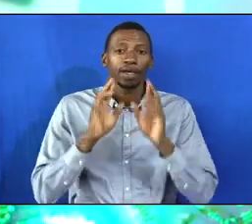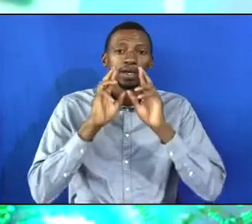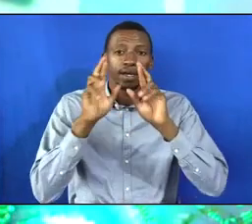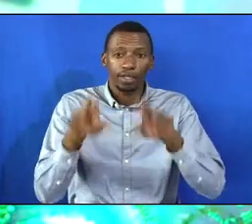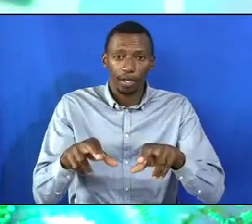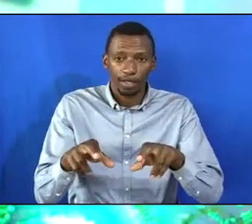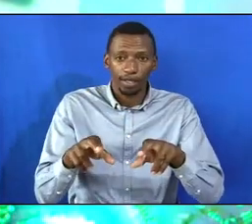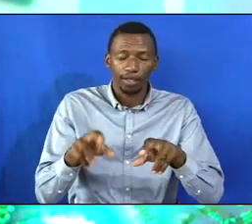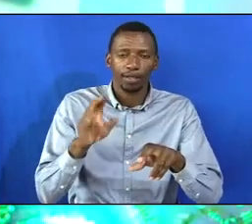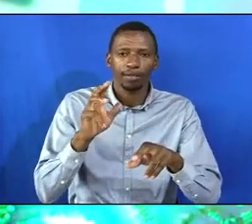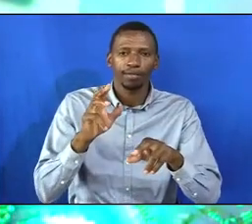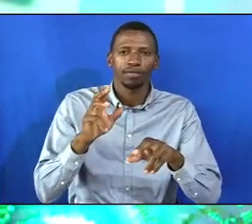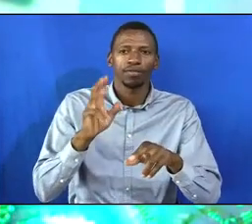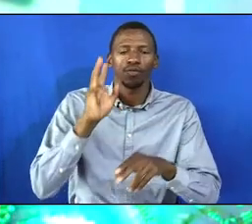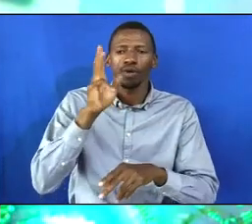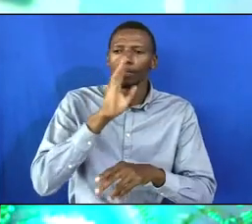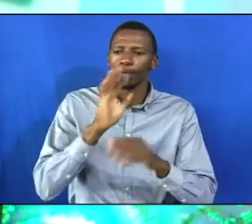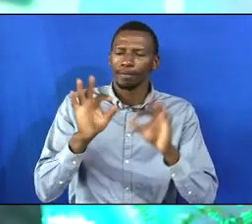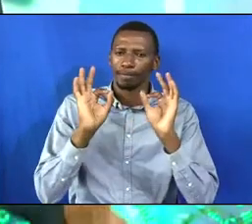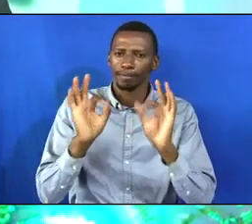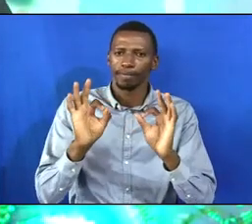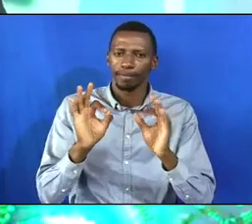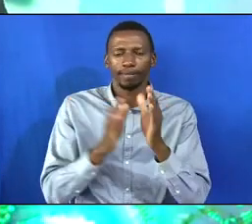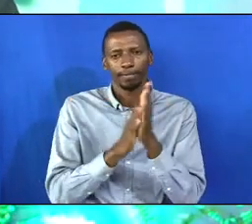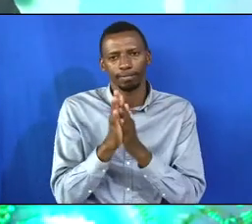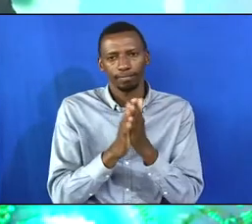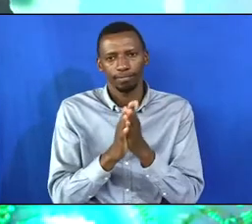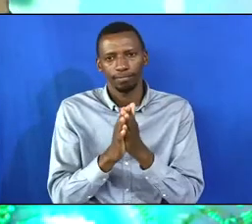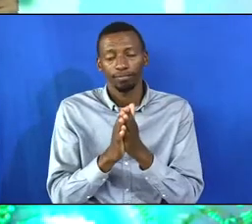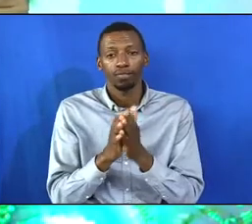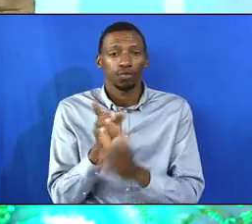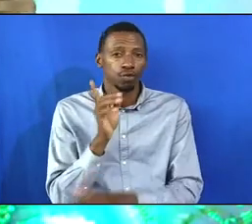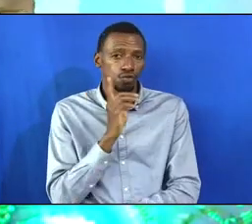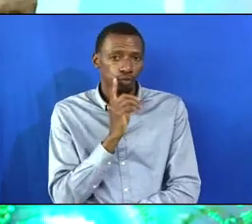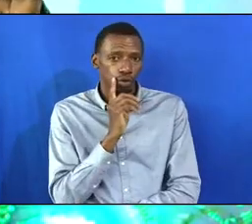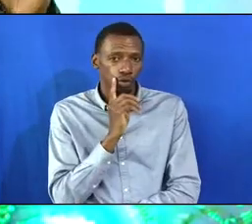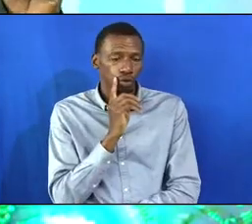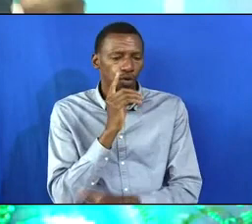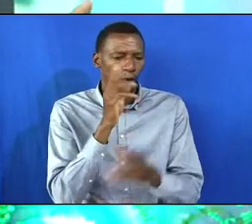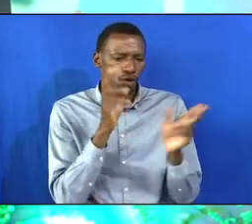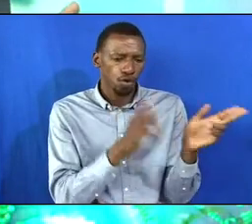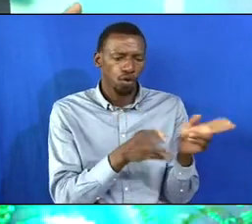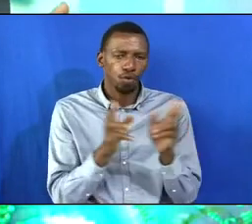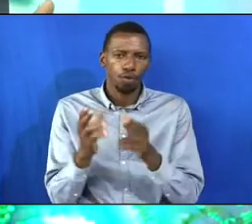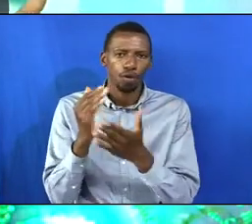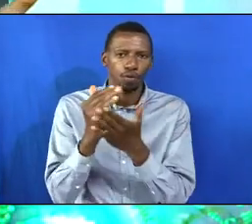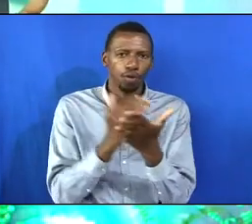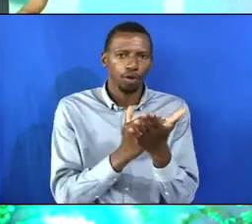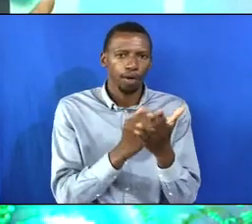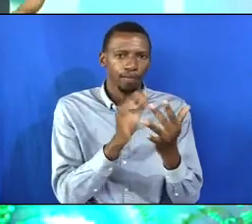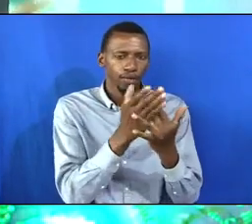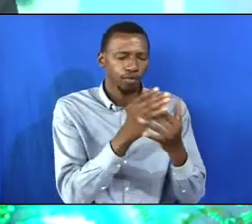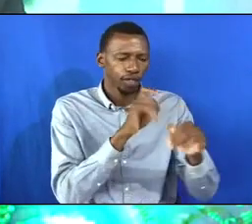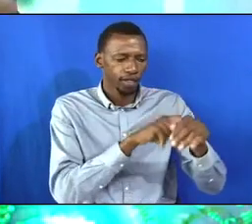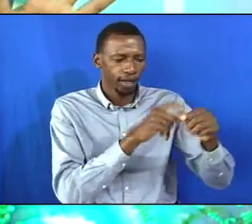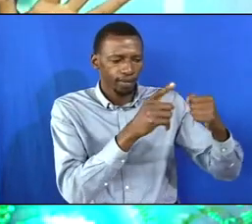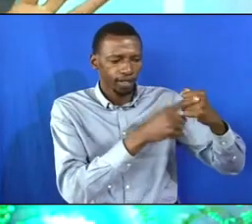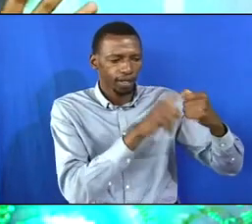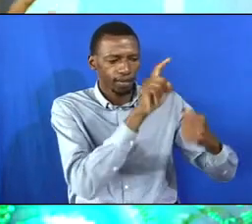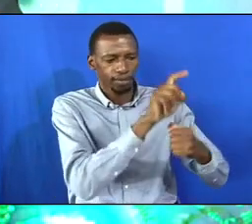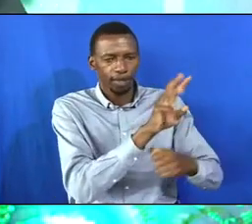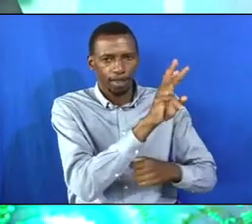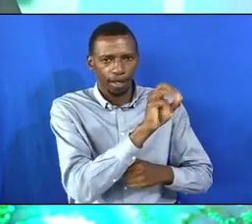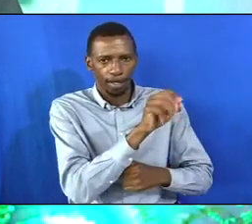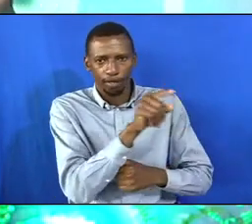The results are going to be interesting. So tomorrow, the usual program between 6:30 and 7:30 will be